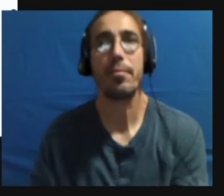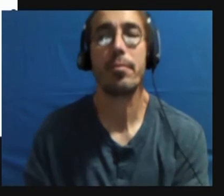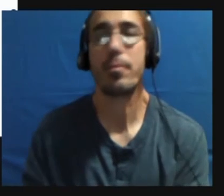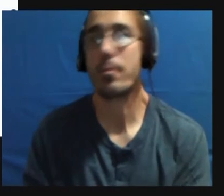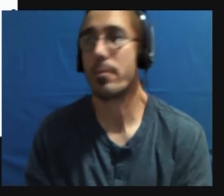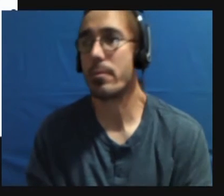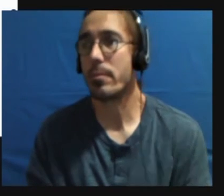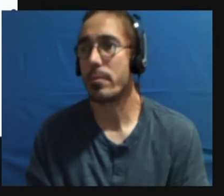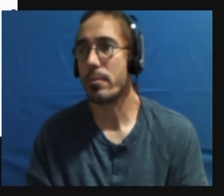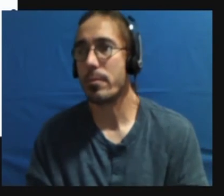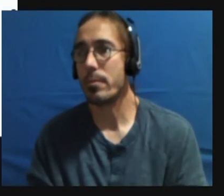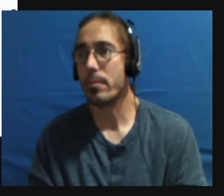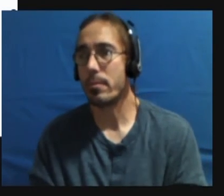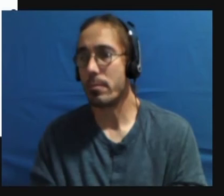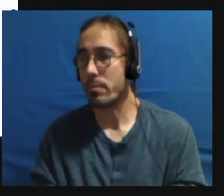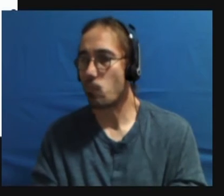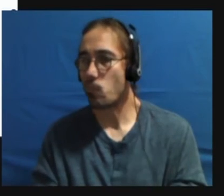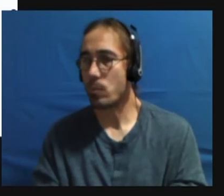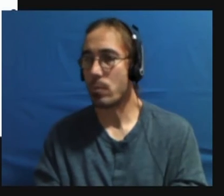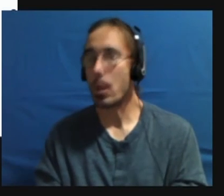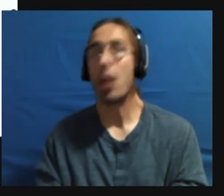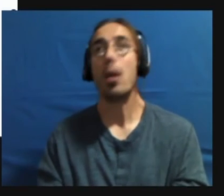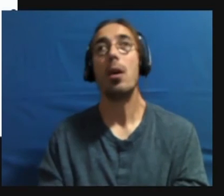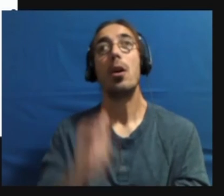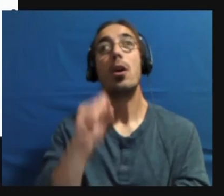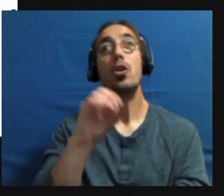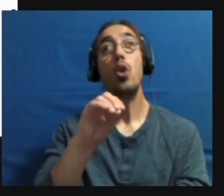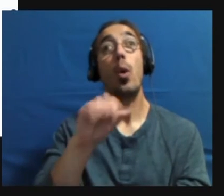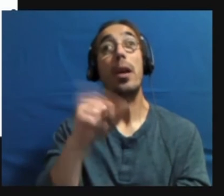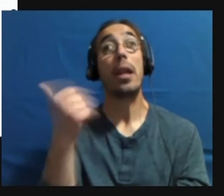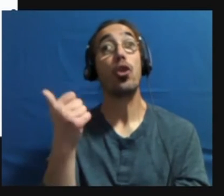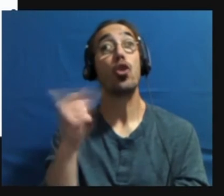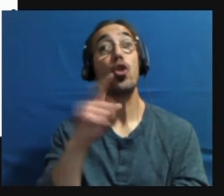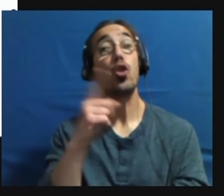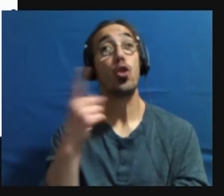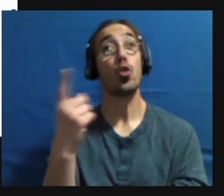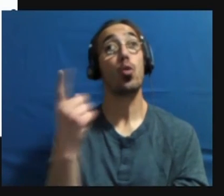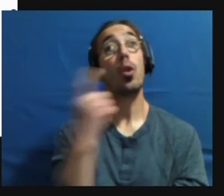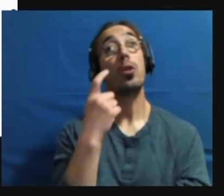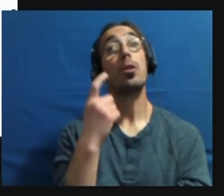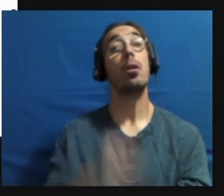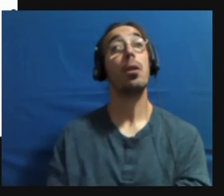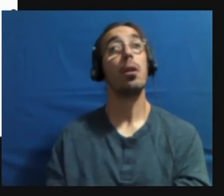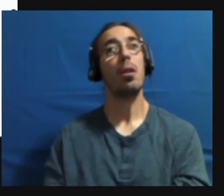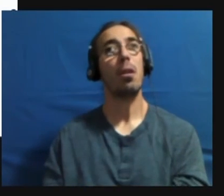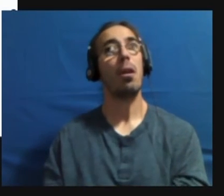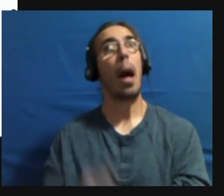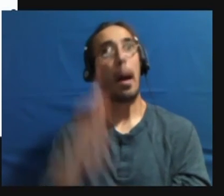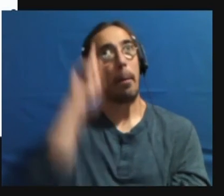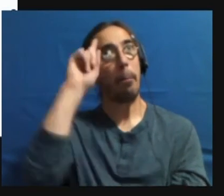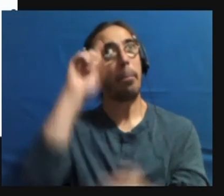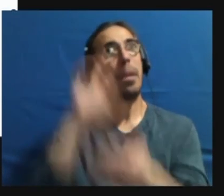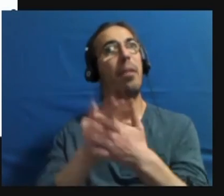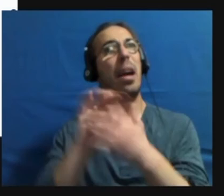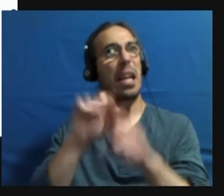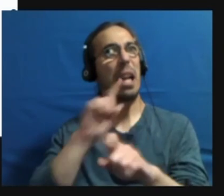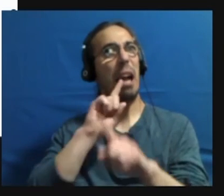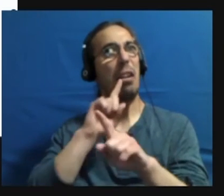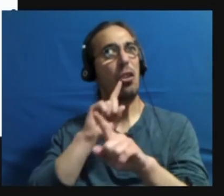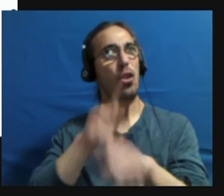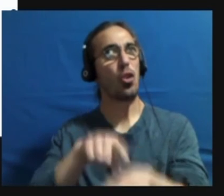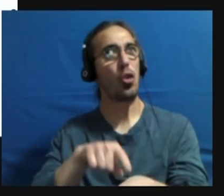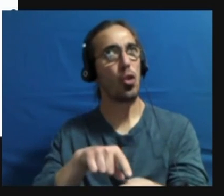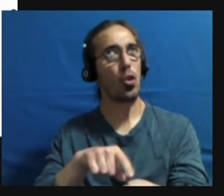Okay, so I have another question here. I think I can answer maybe this question and two